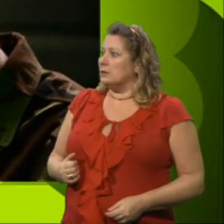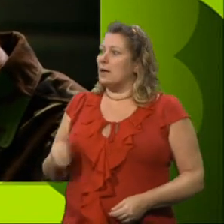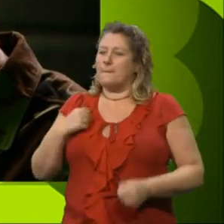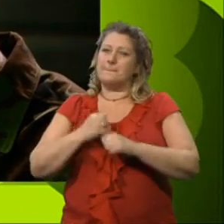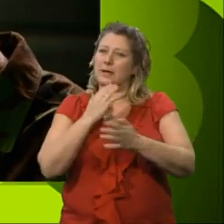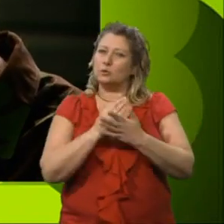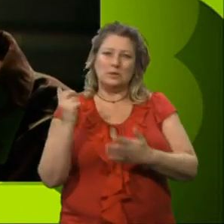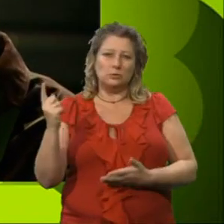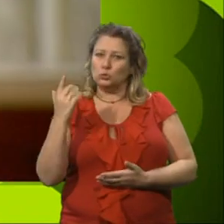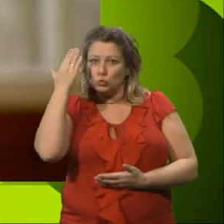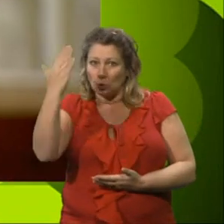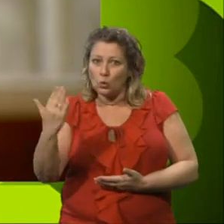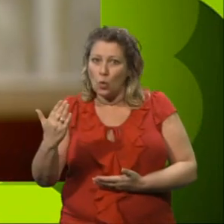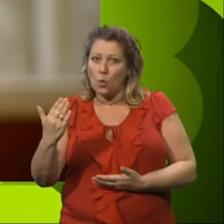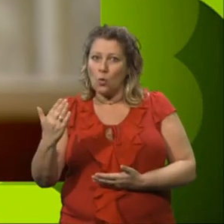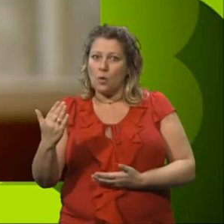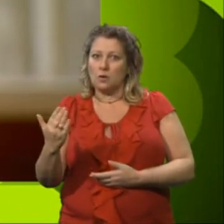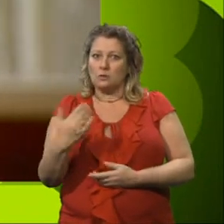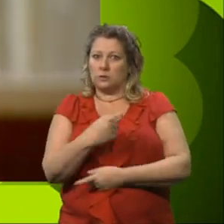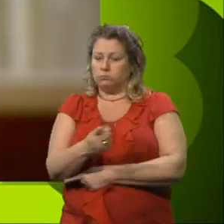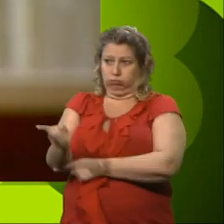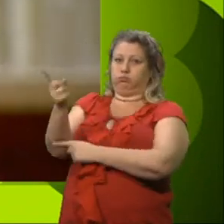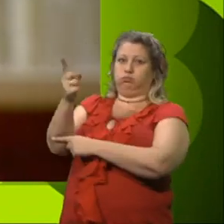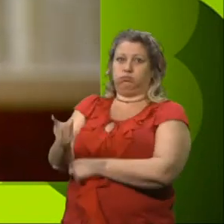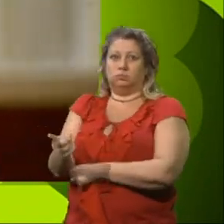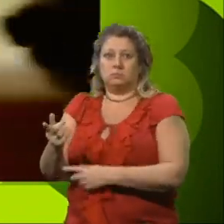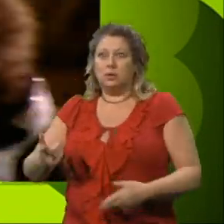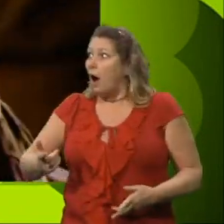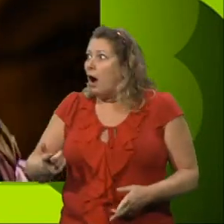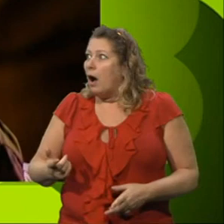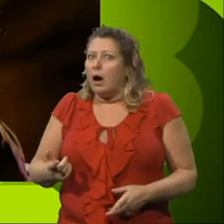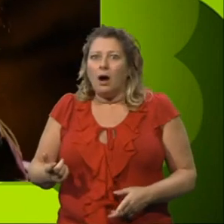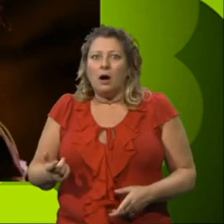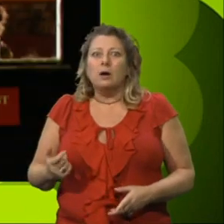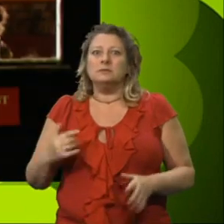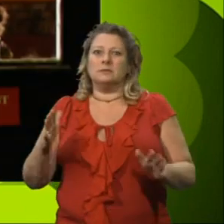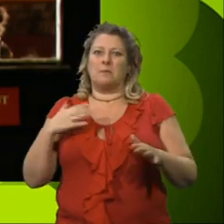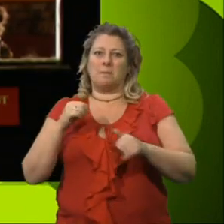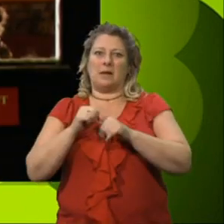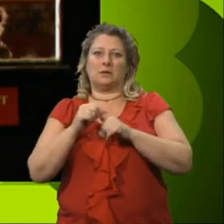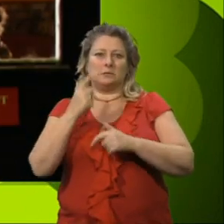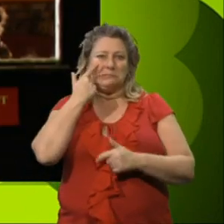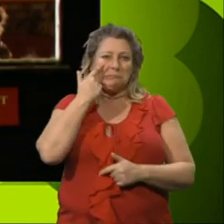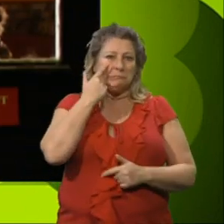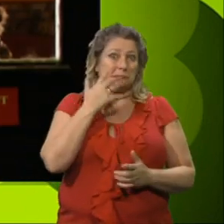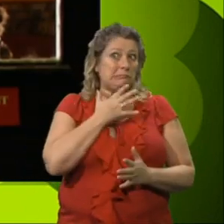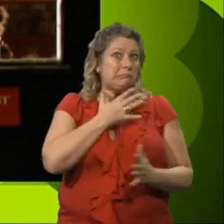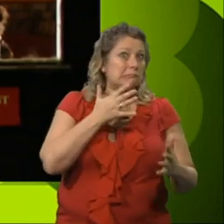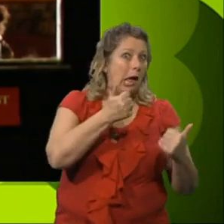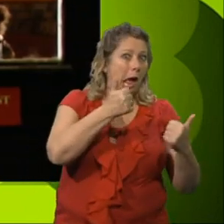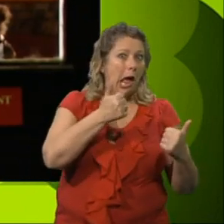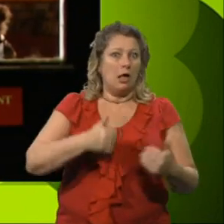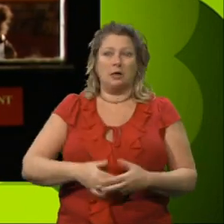doesn't find out about the tank before I spring it on him. Now, I better get to the parade ground and check my surprise is still